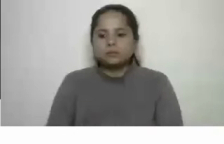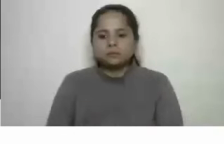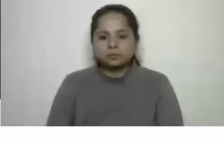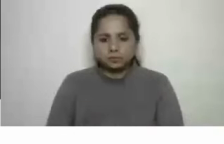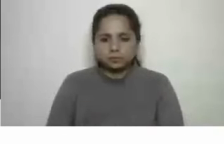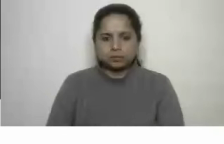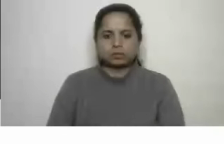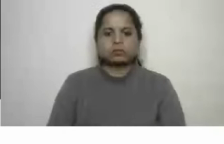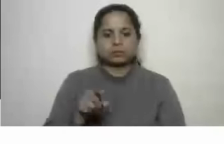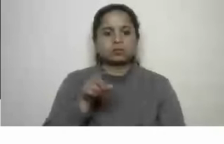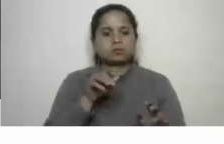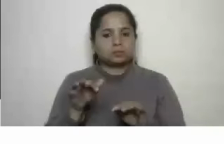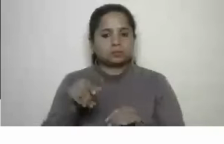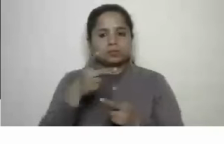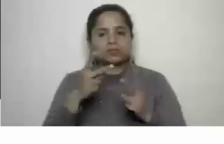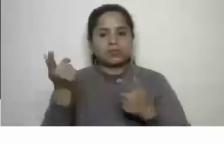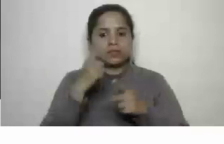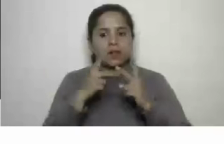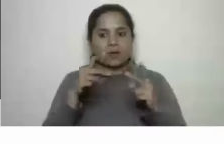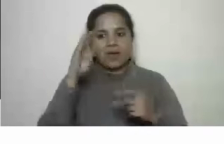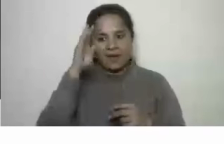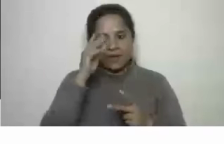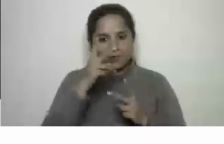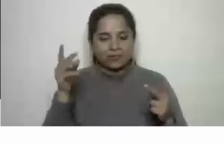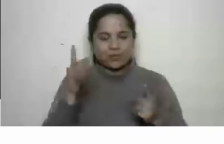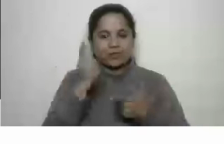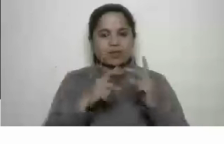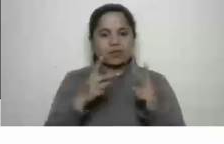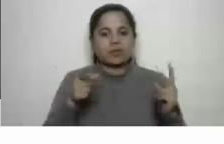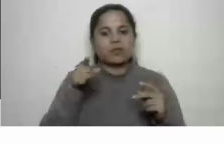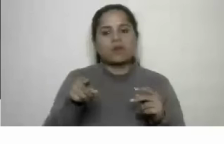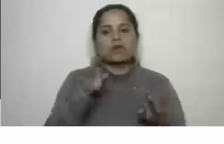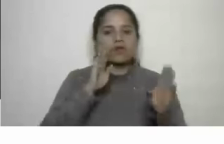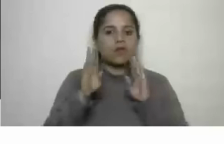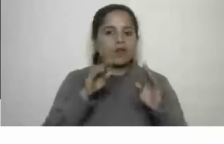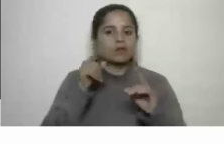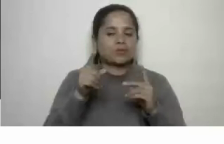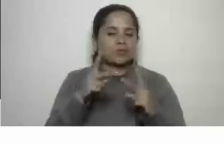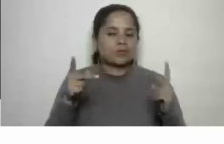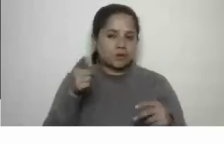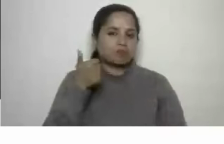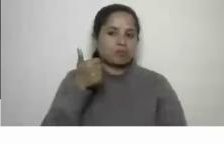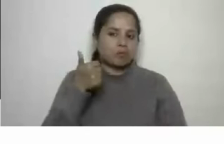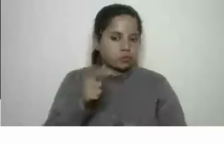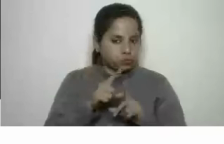Yeah, writing hello in different languages. I think that's the activity on British India Facebook page today. That's good.